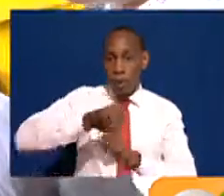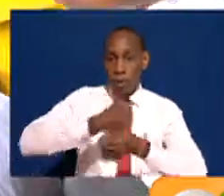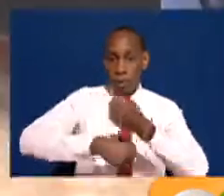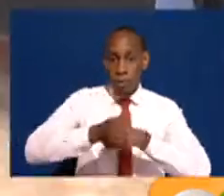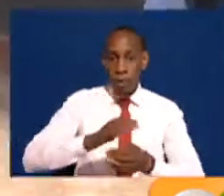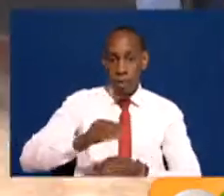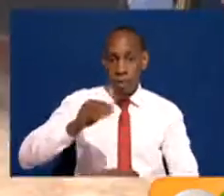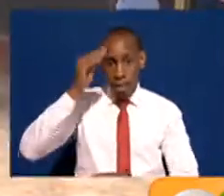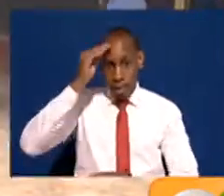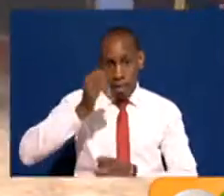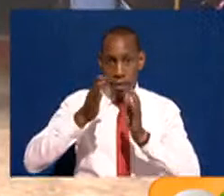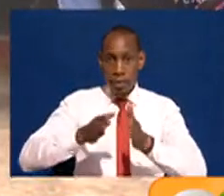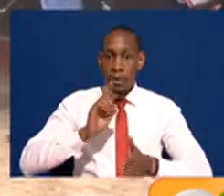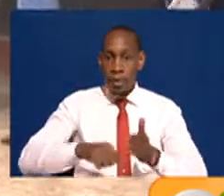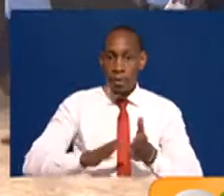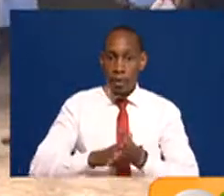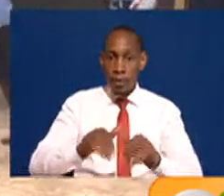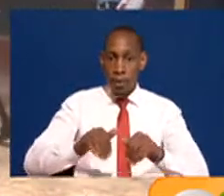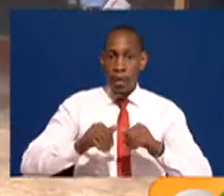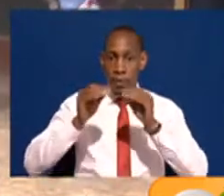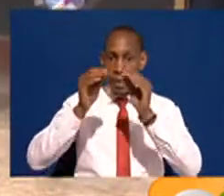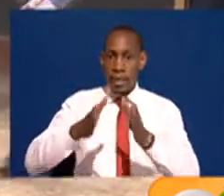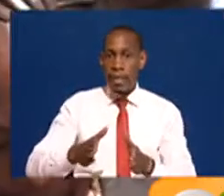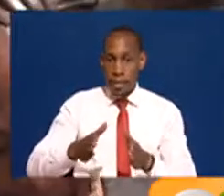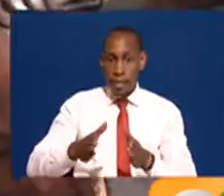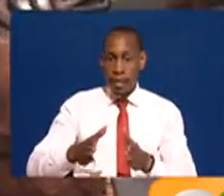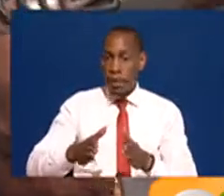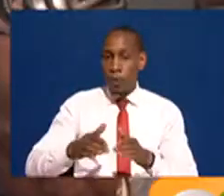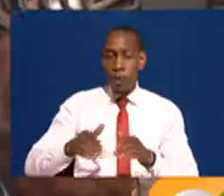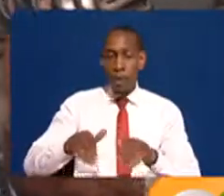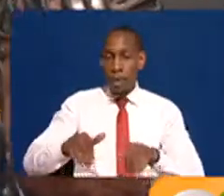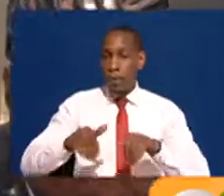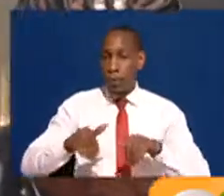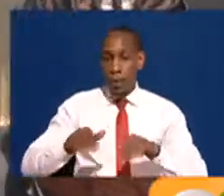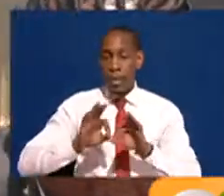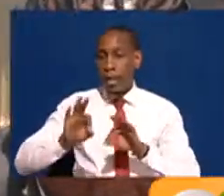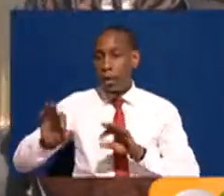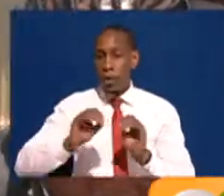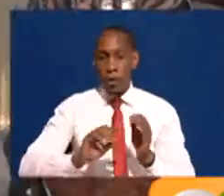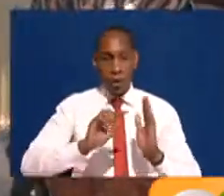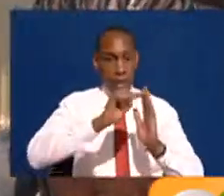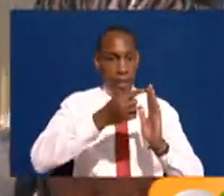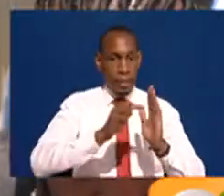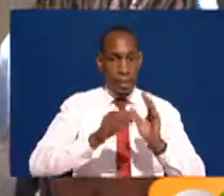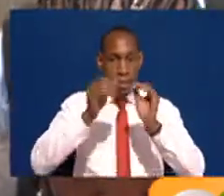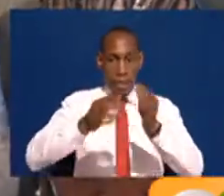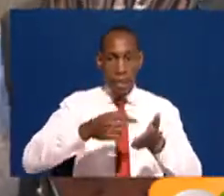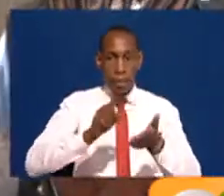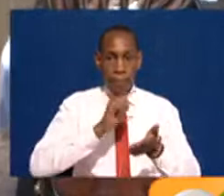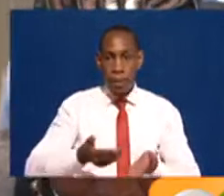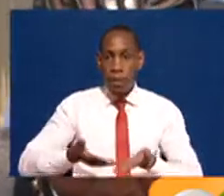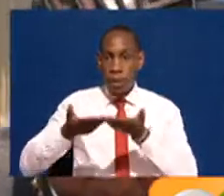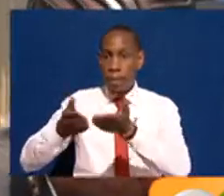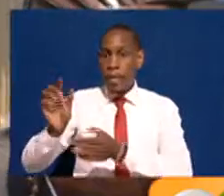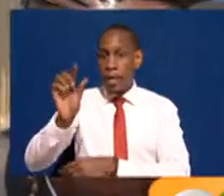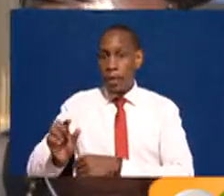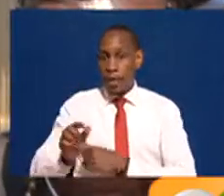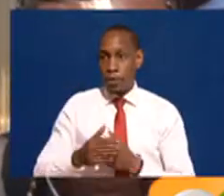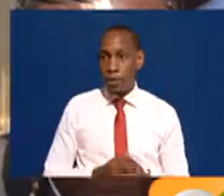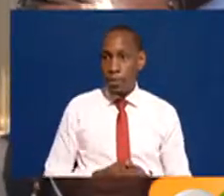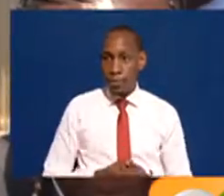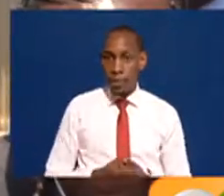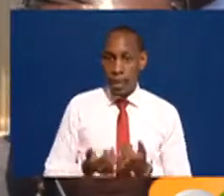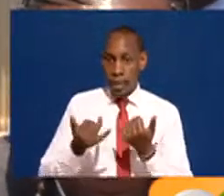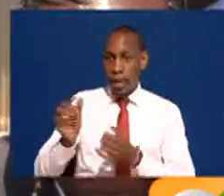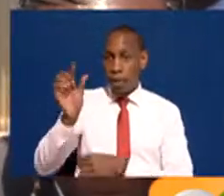the region say the wait for teachers won't be very long. The list of those teachers approved will be taken to the region.